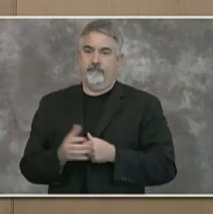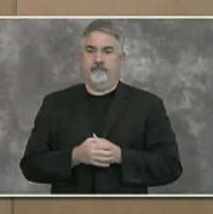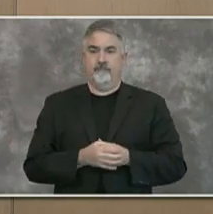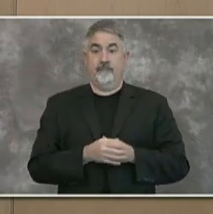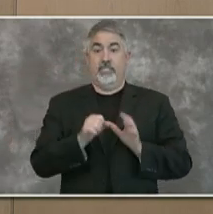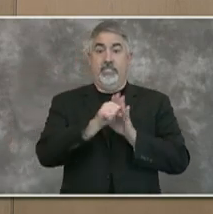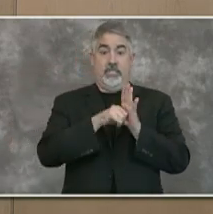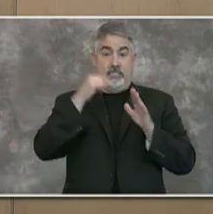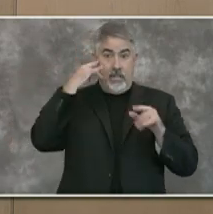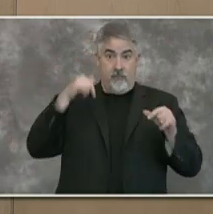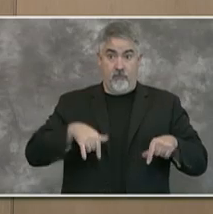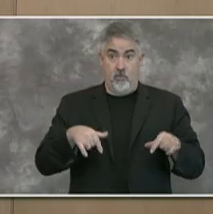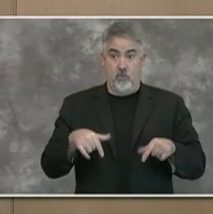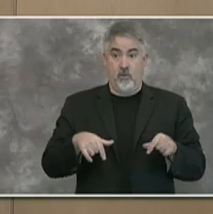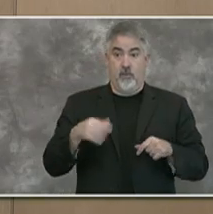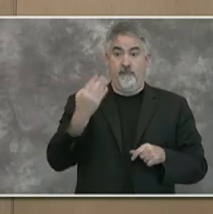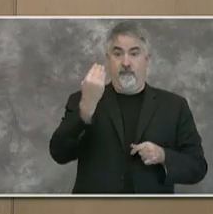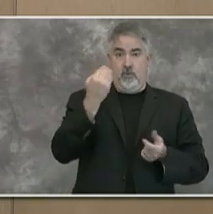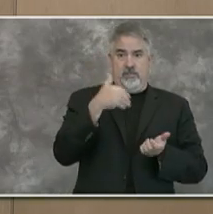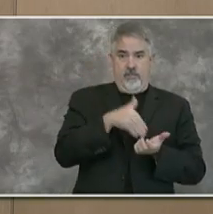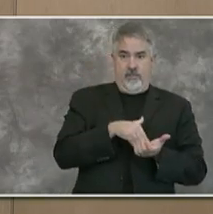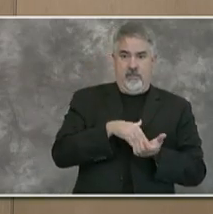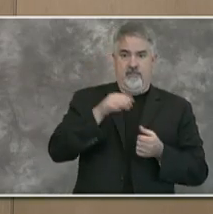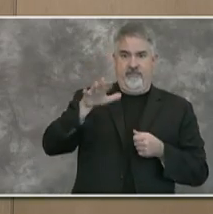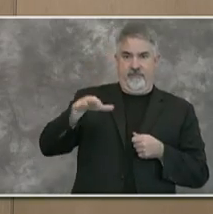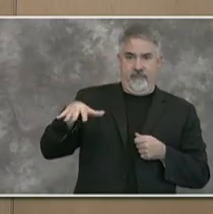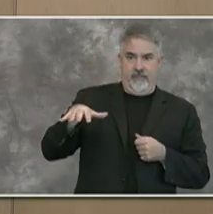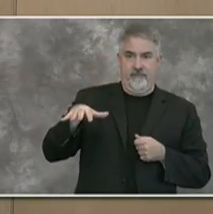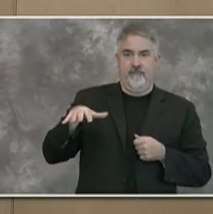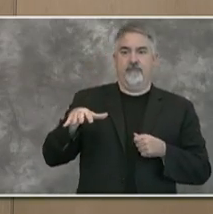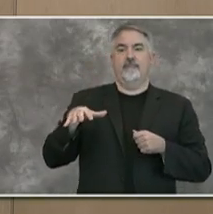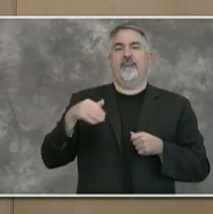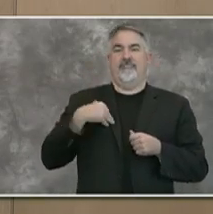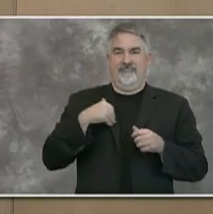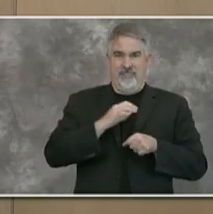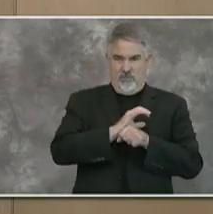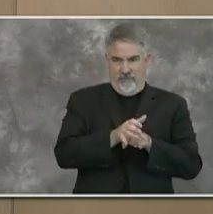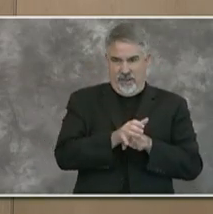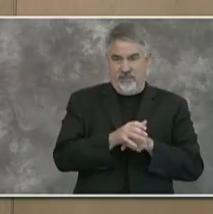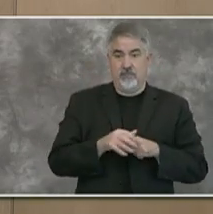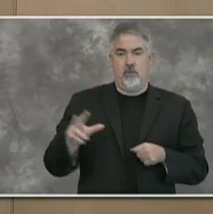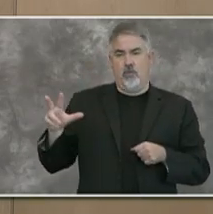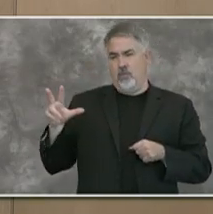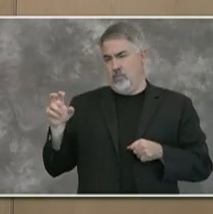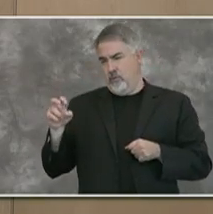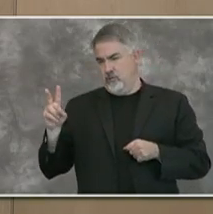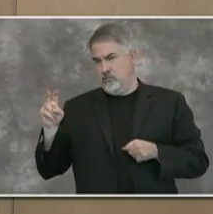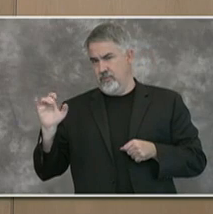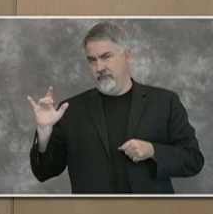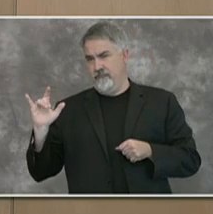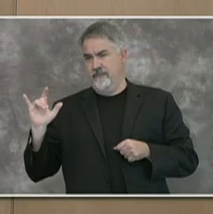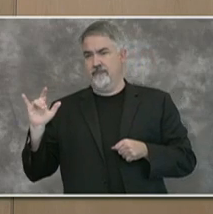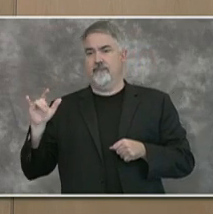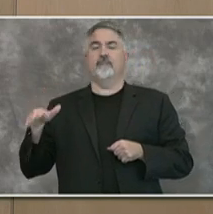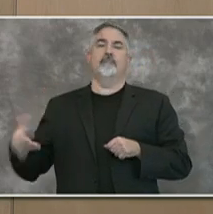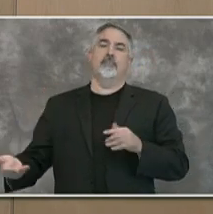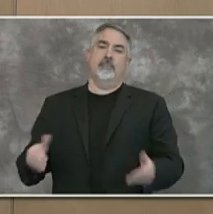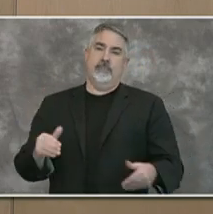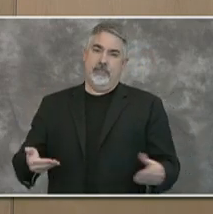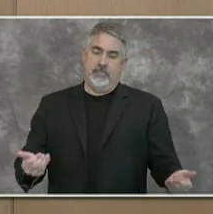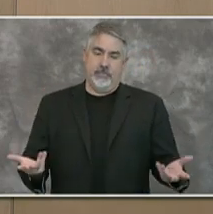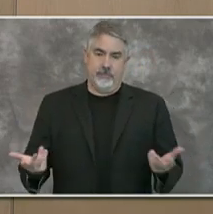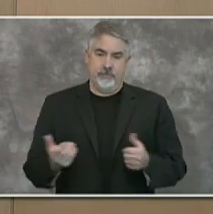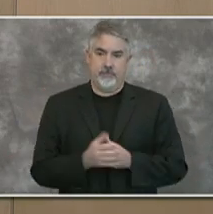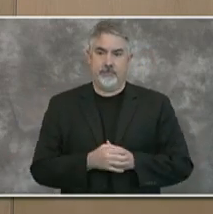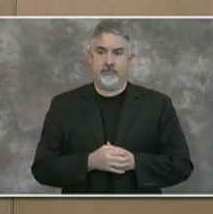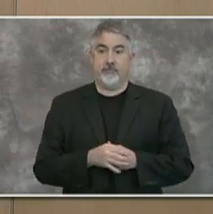were 14,055 positive cases, which included 325 deaths. Today, the County of